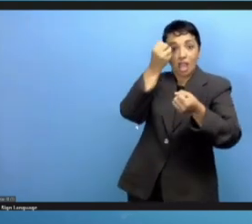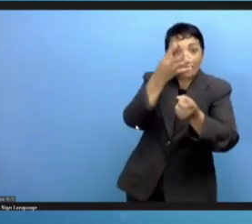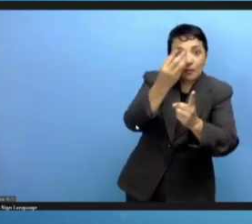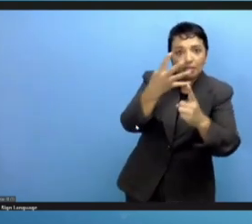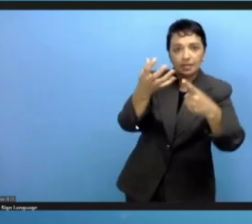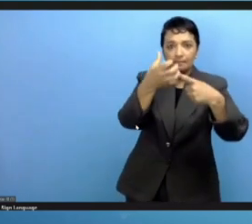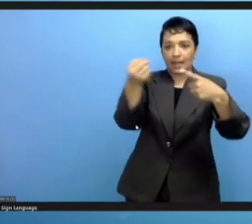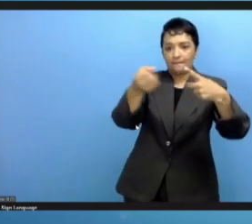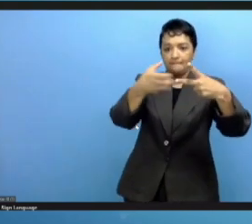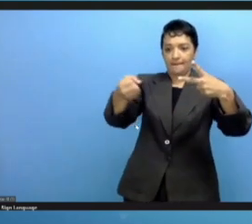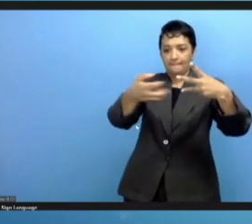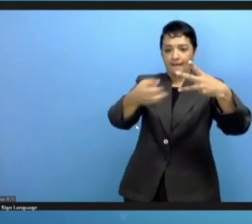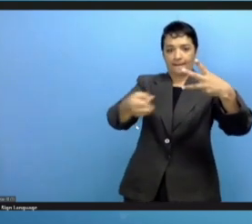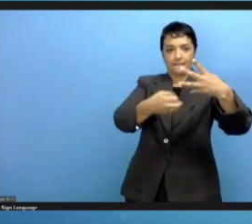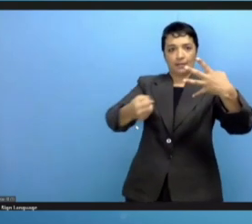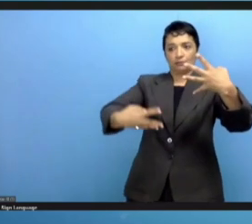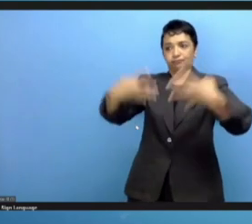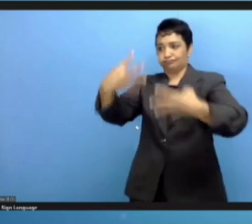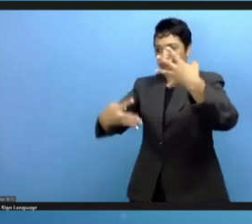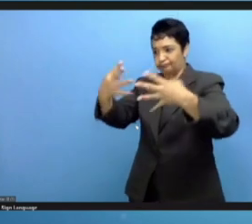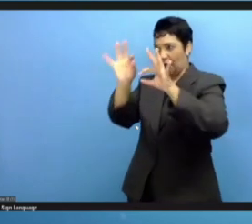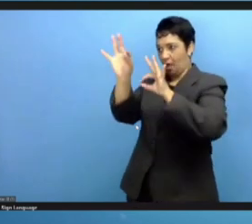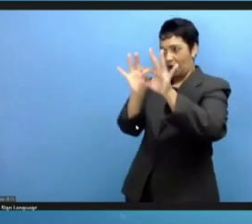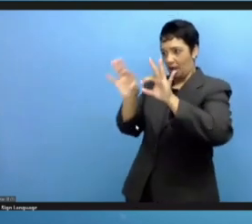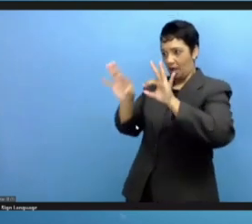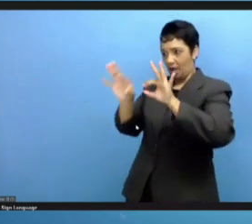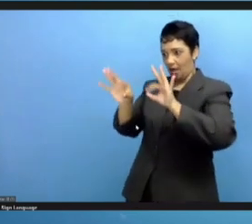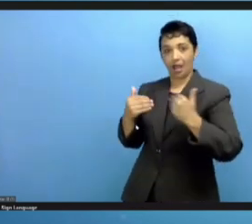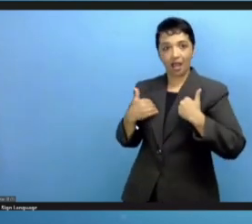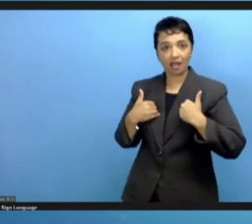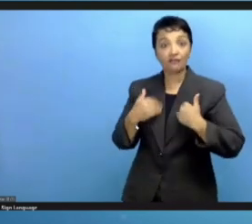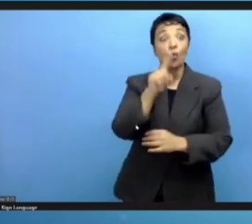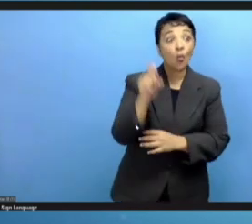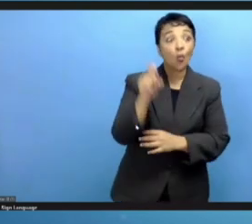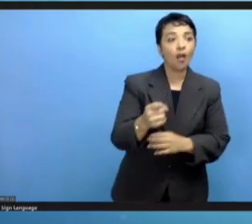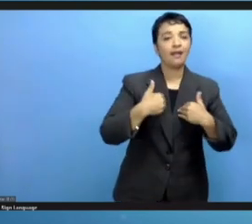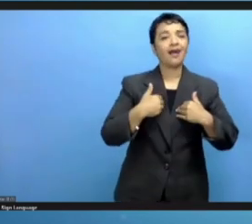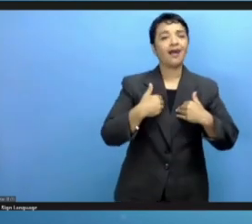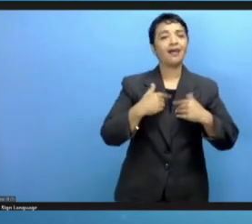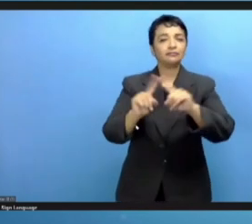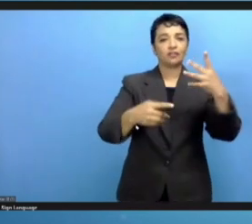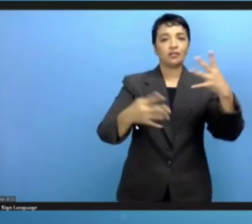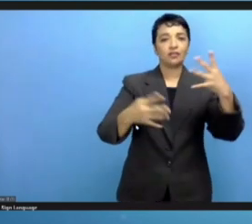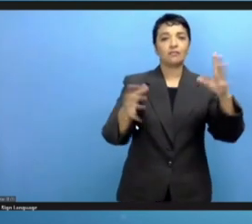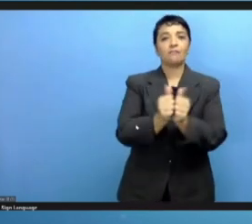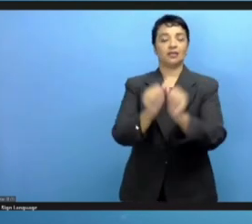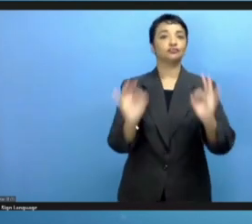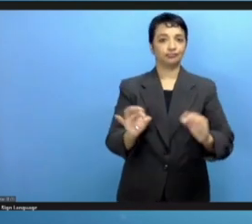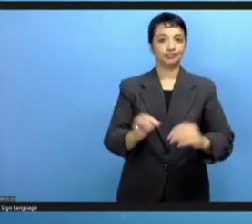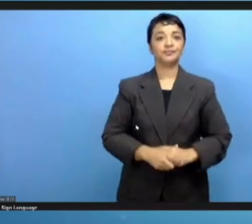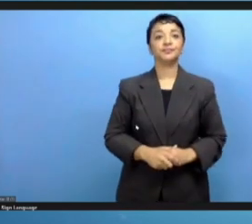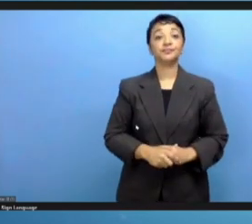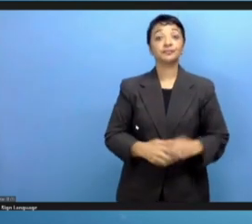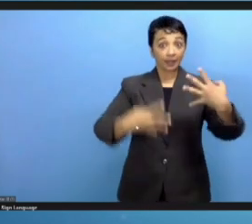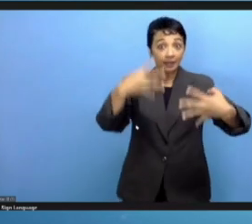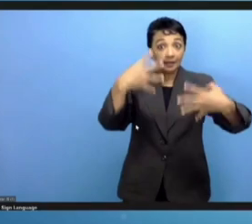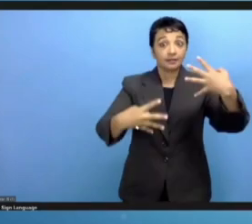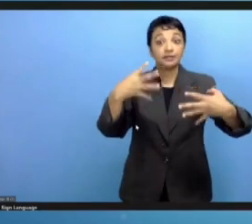and surveillance capacity of third parties. Data governance should also aim